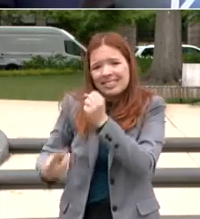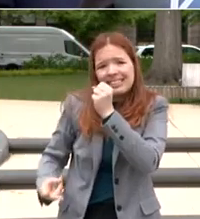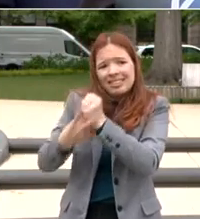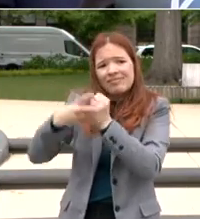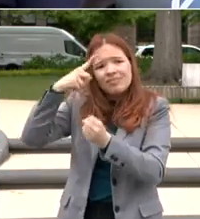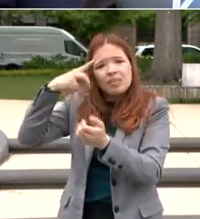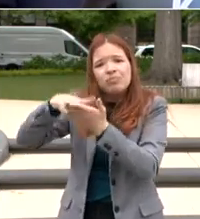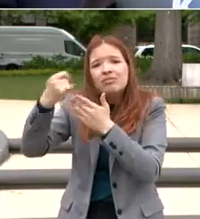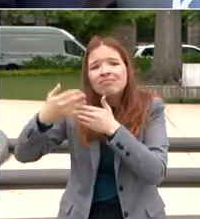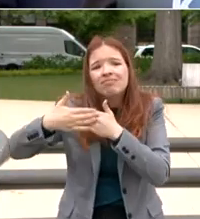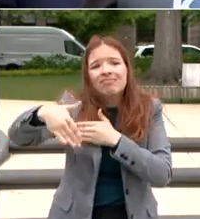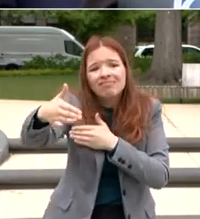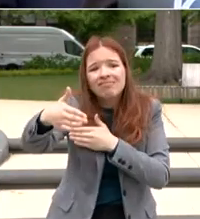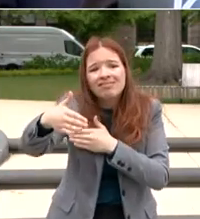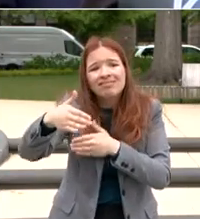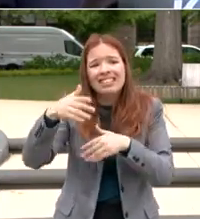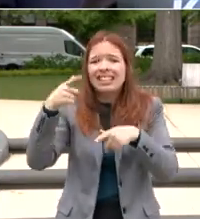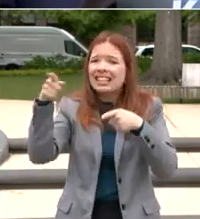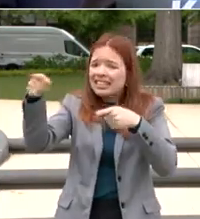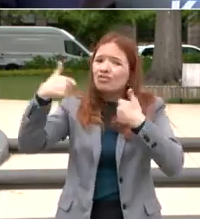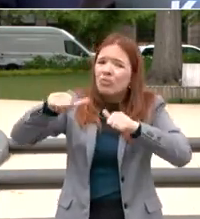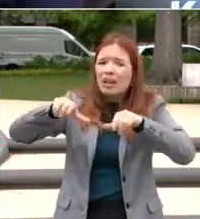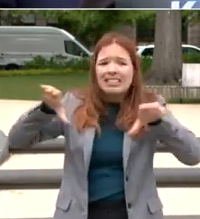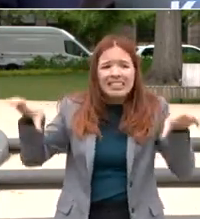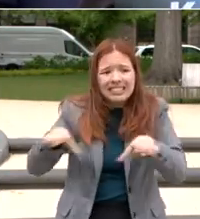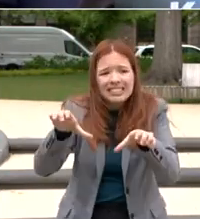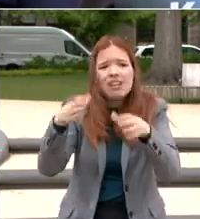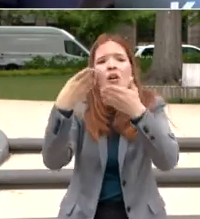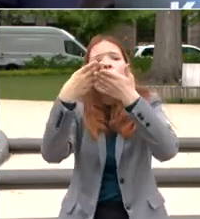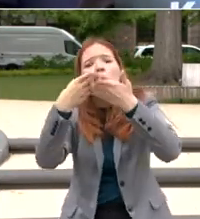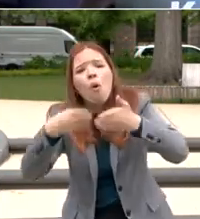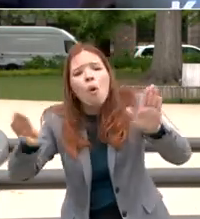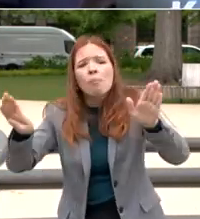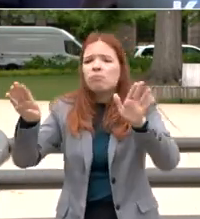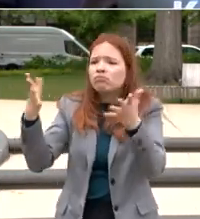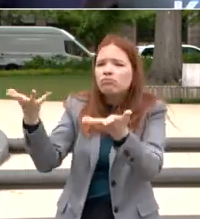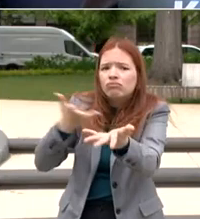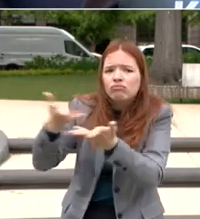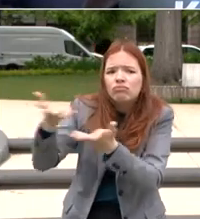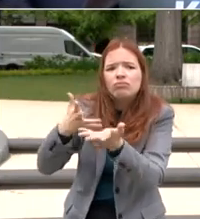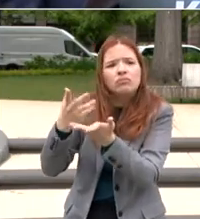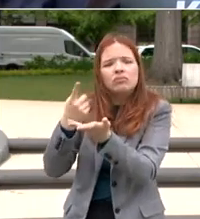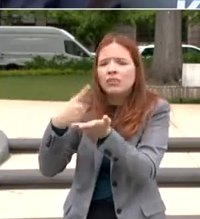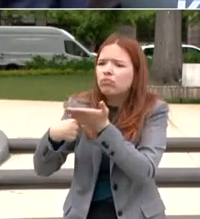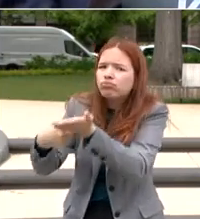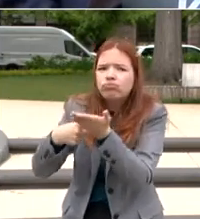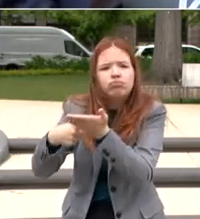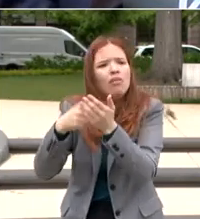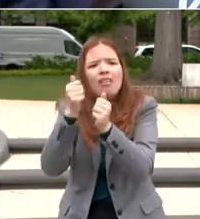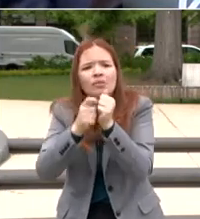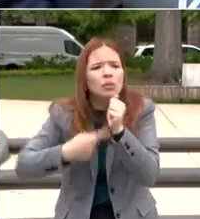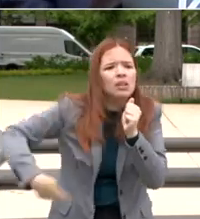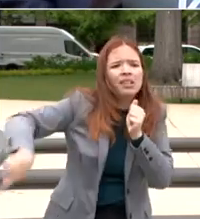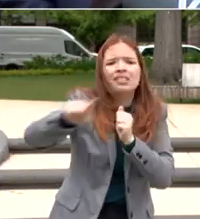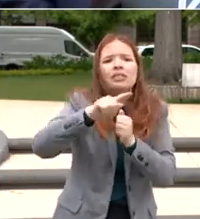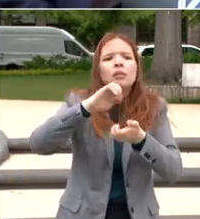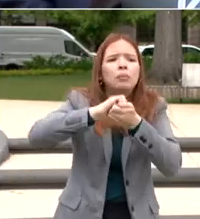to keeping an open dialogue with all of our stakeholders, our partners, and our businesses along the